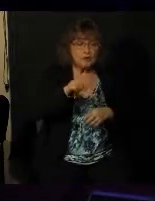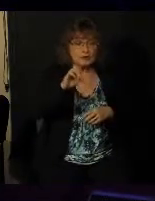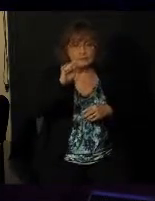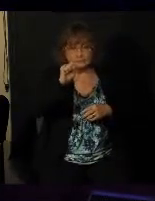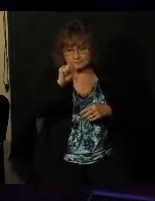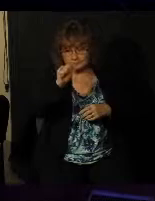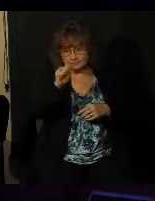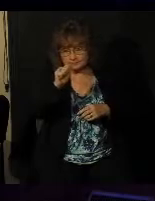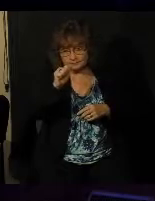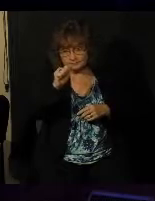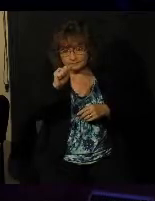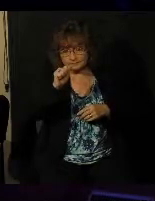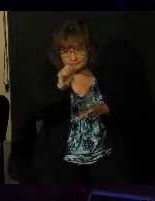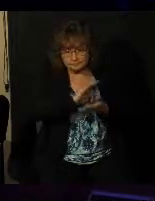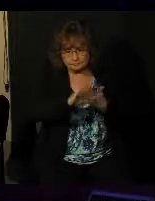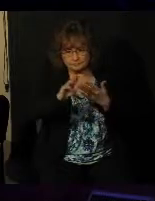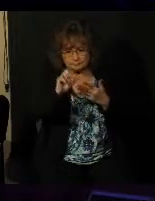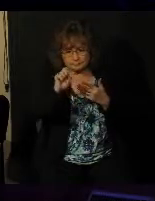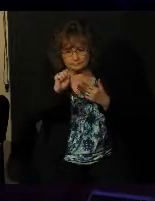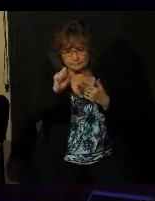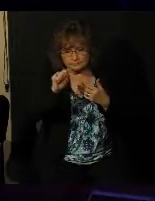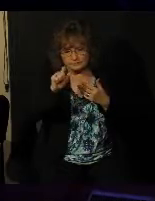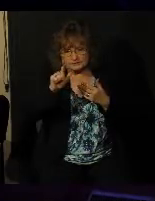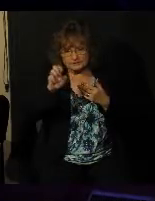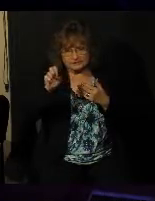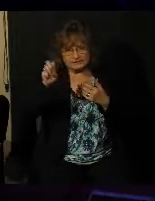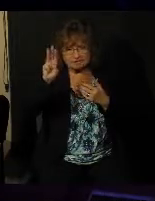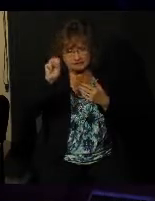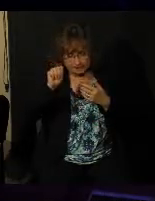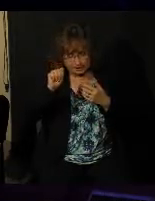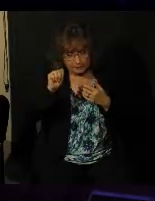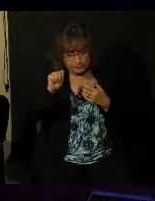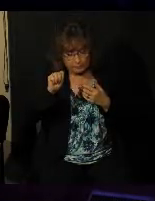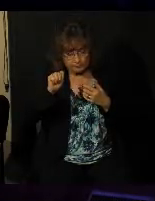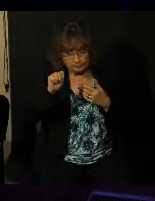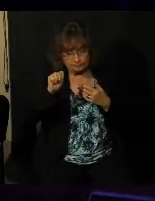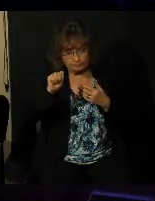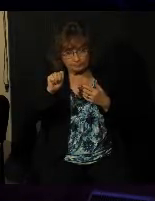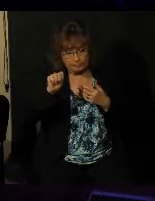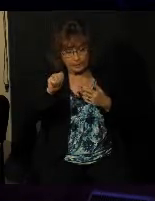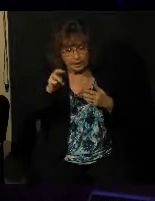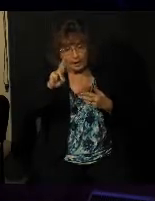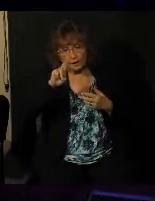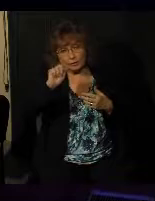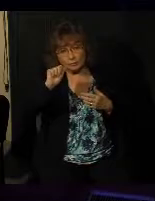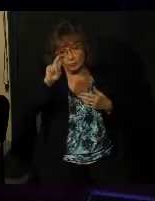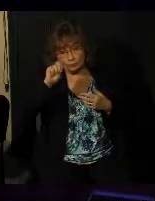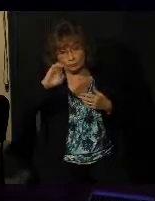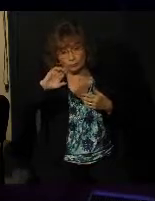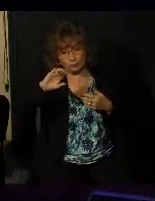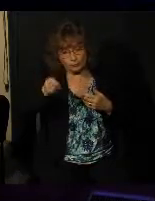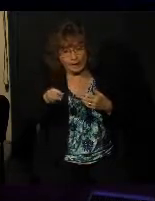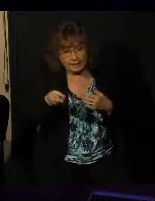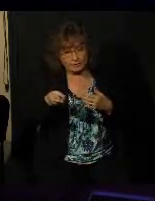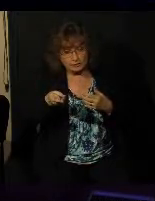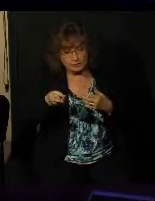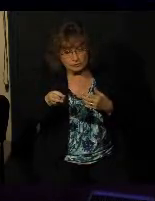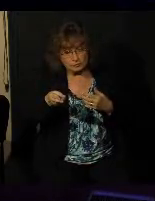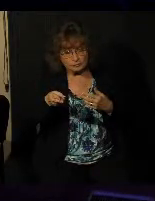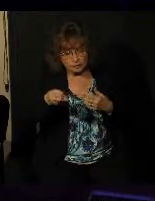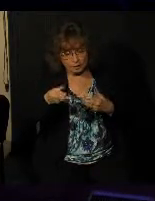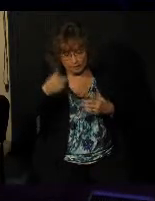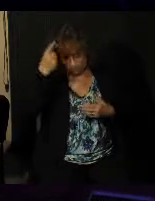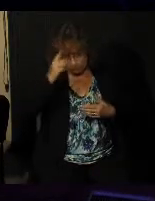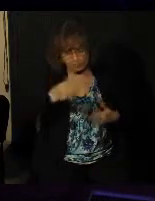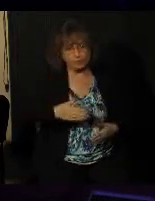just read these major statements out of Scripture. I do what I do. I'm God. There's none